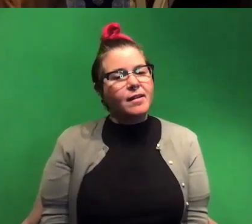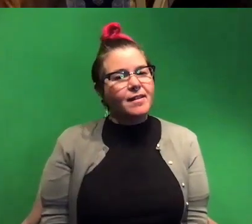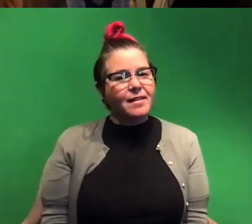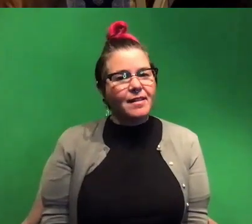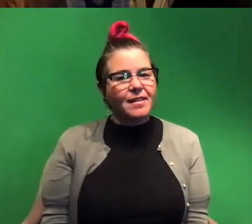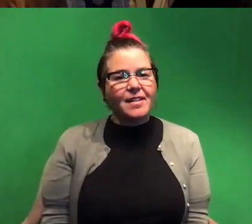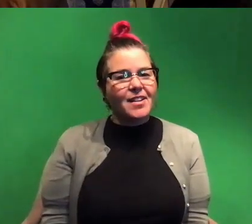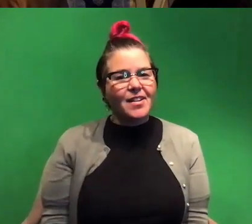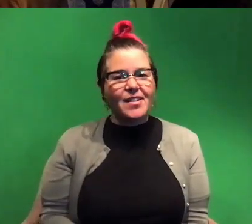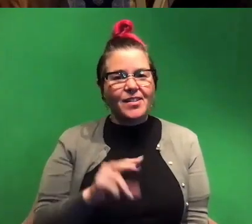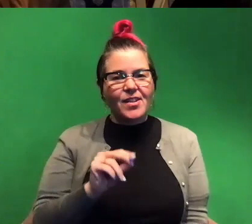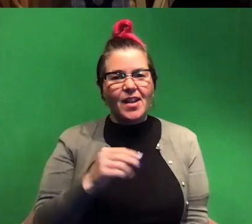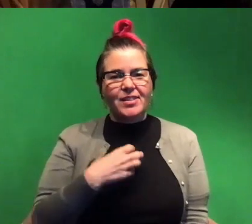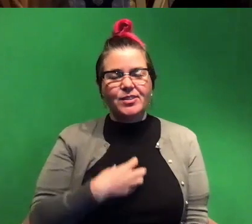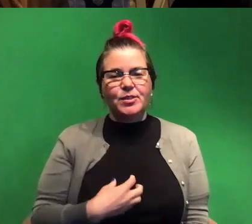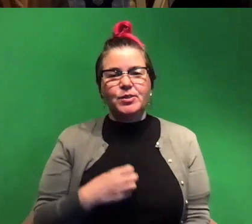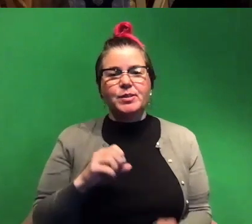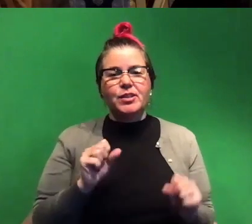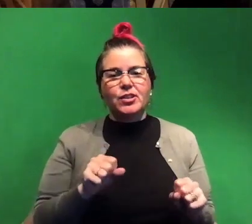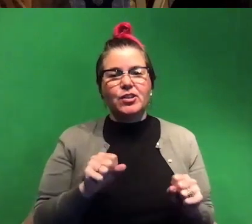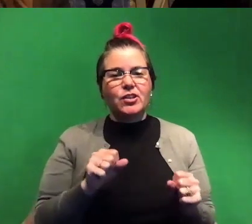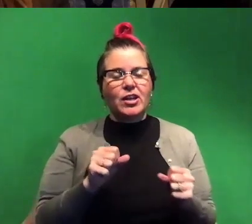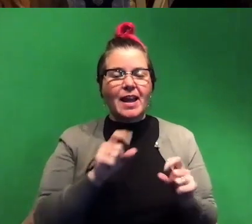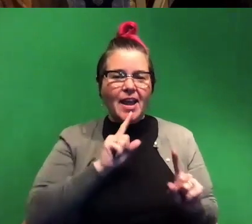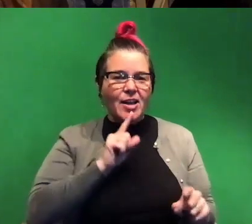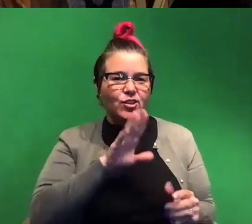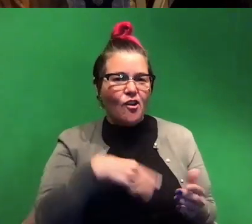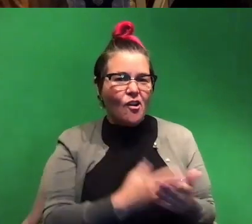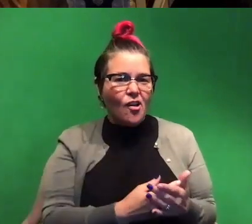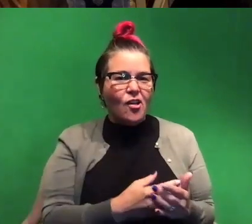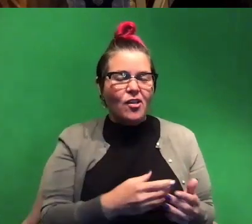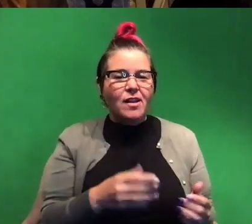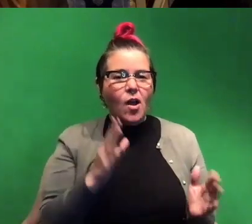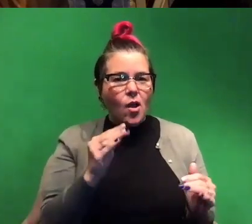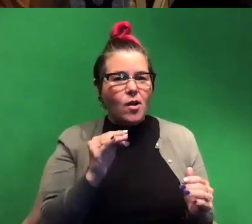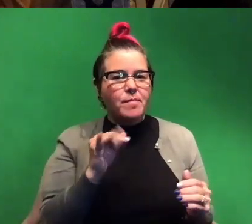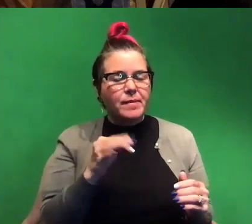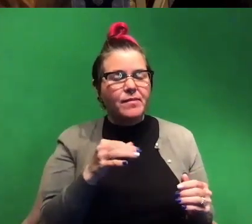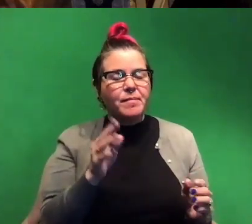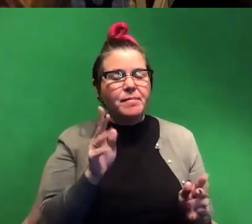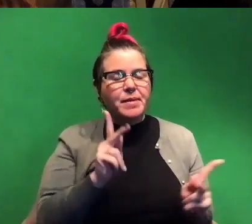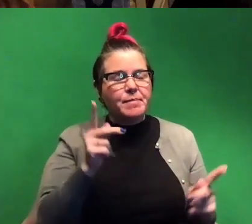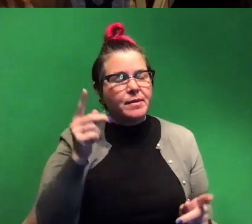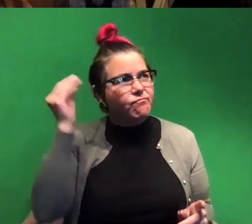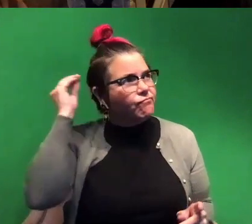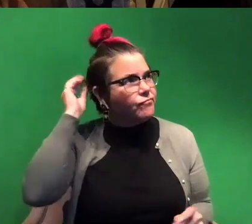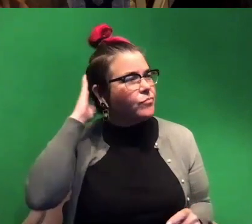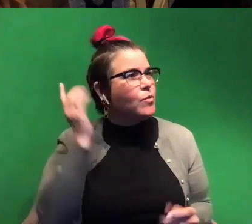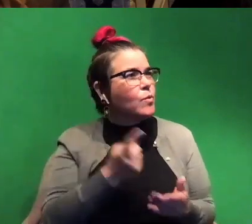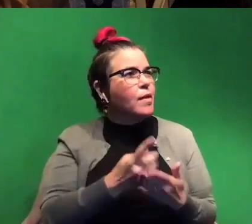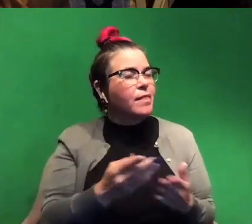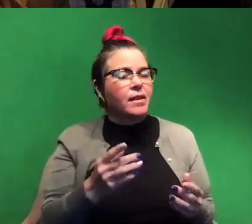No, I just wish we could get to them all. I hope if people have one thing to take away, it's that there's so much to